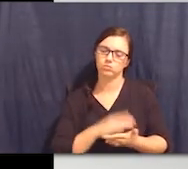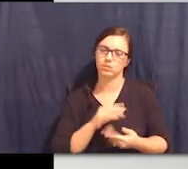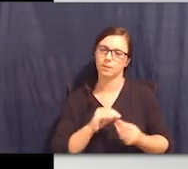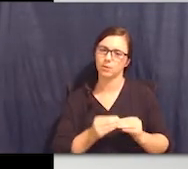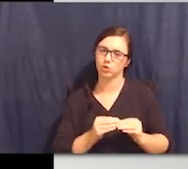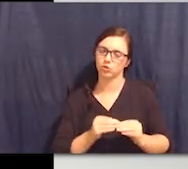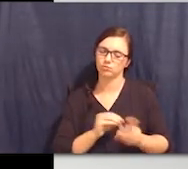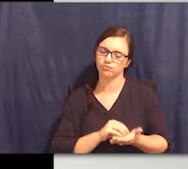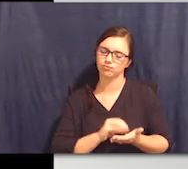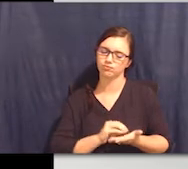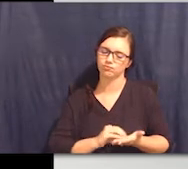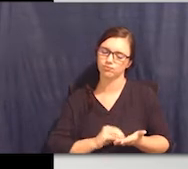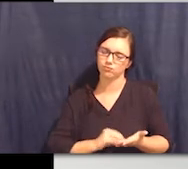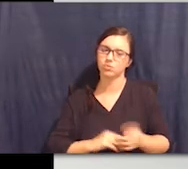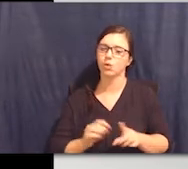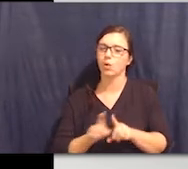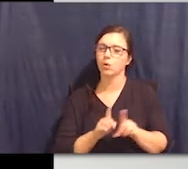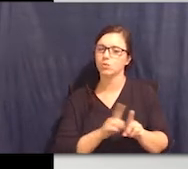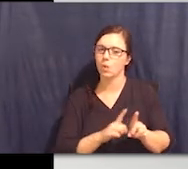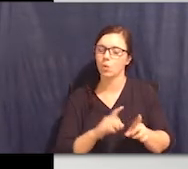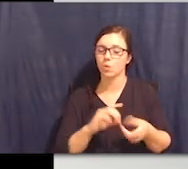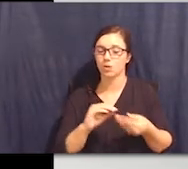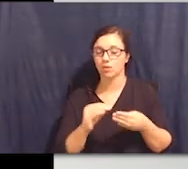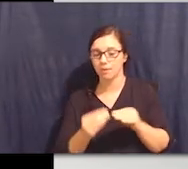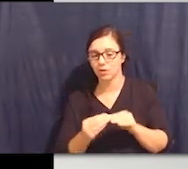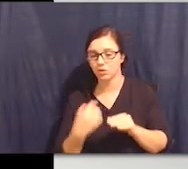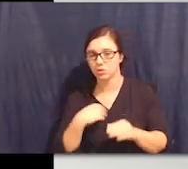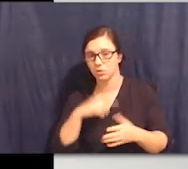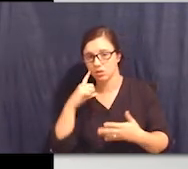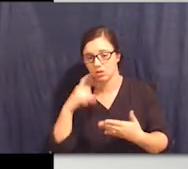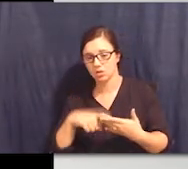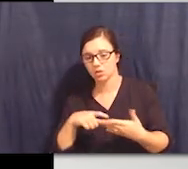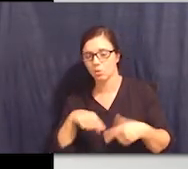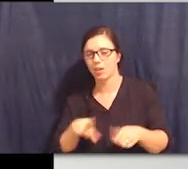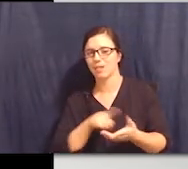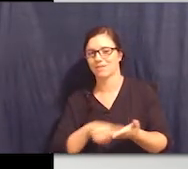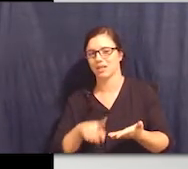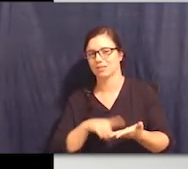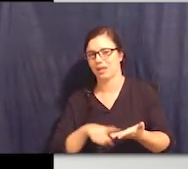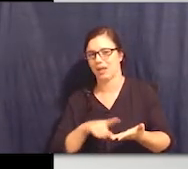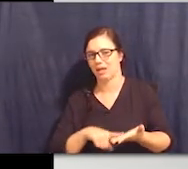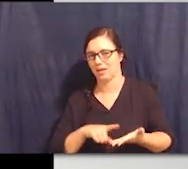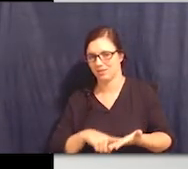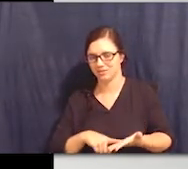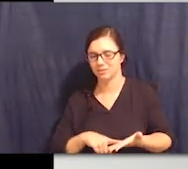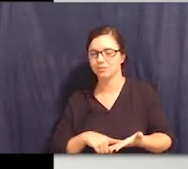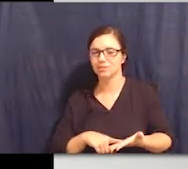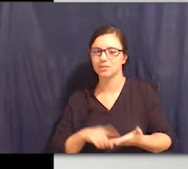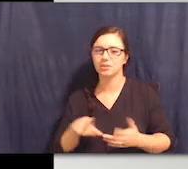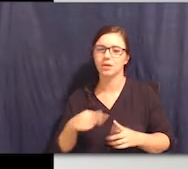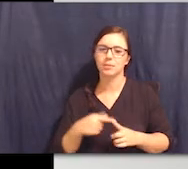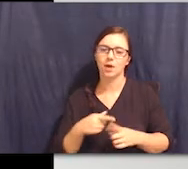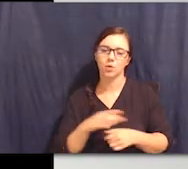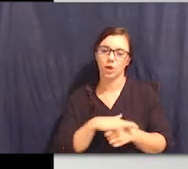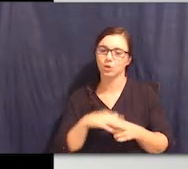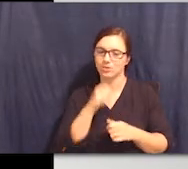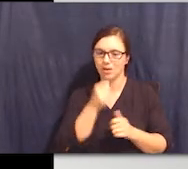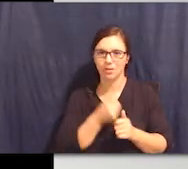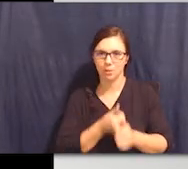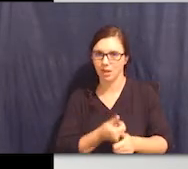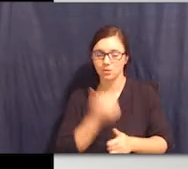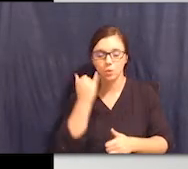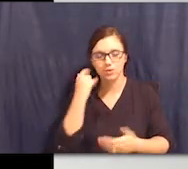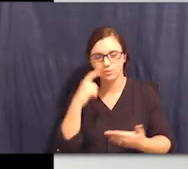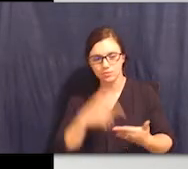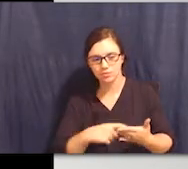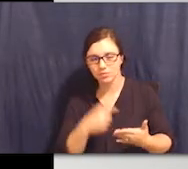numbers. We also keep track of the numbers that we find when we investigate of areas of noncompliance. So if we